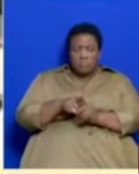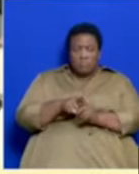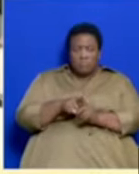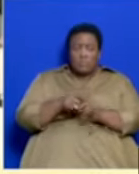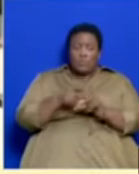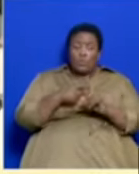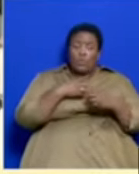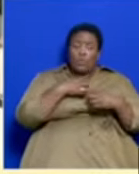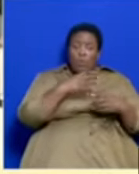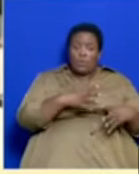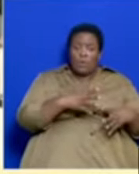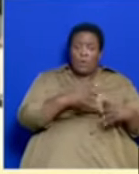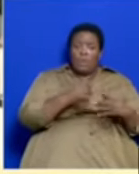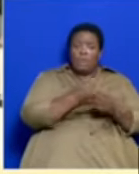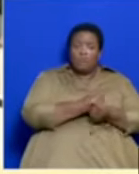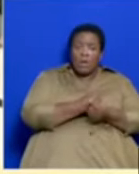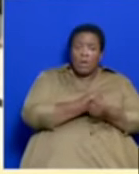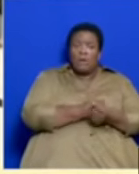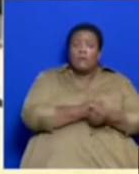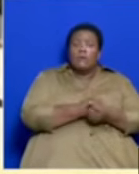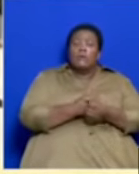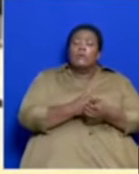owner of the goods.